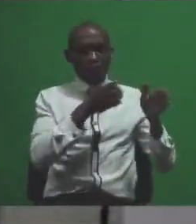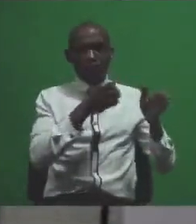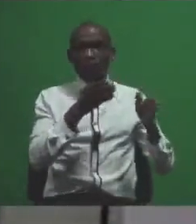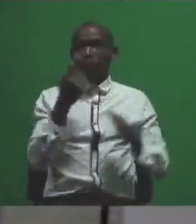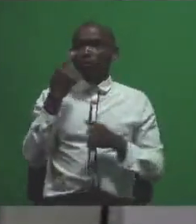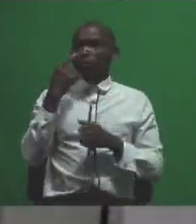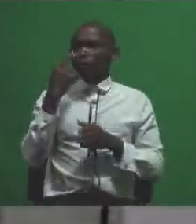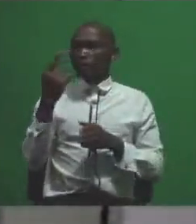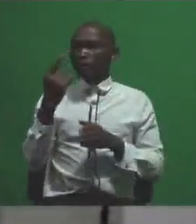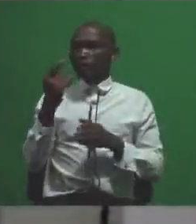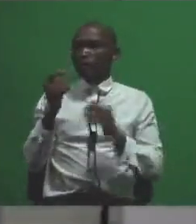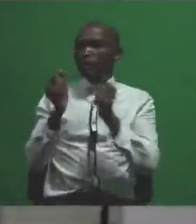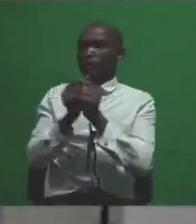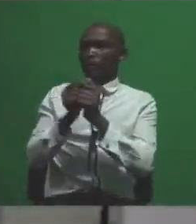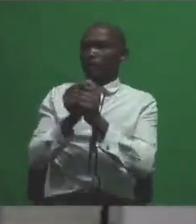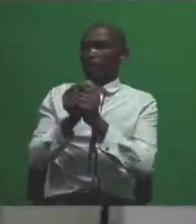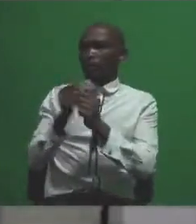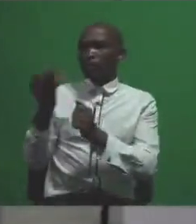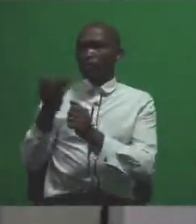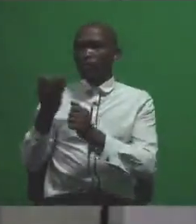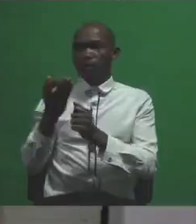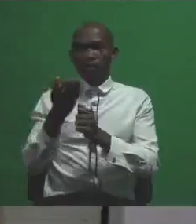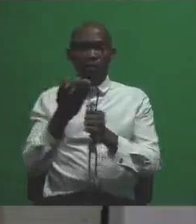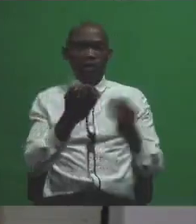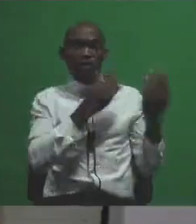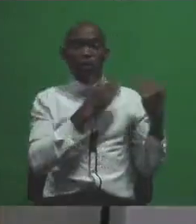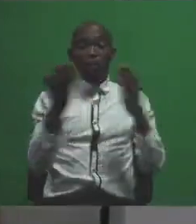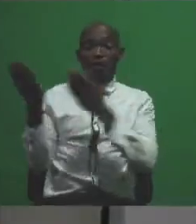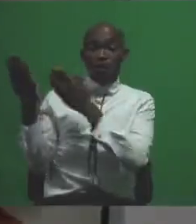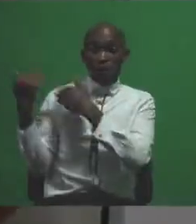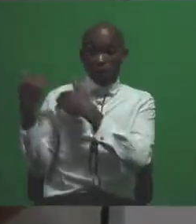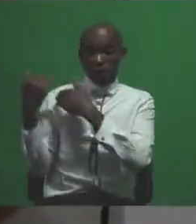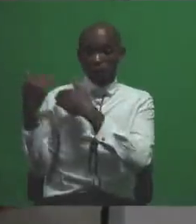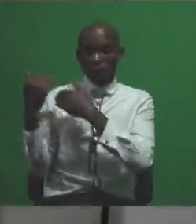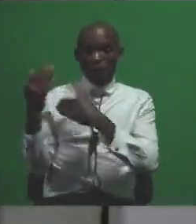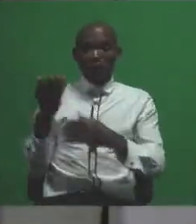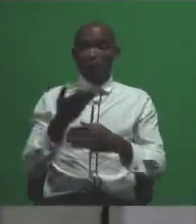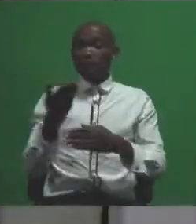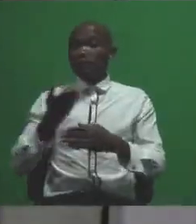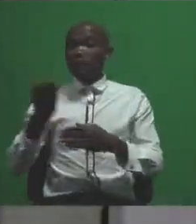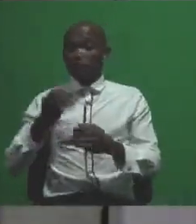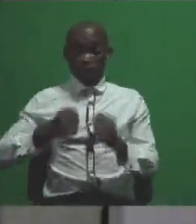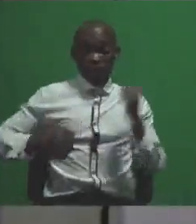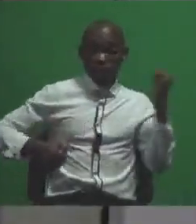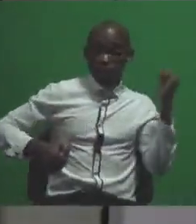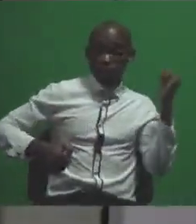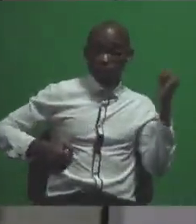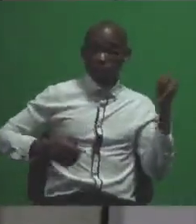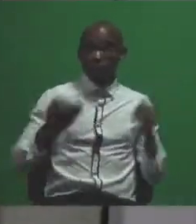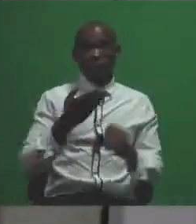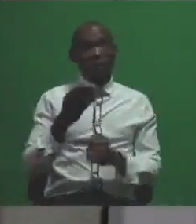you may see some of them get washing, some of them they just running, some of